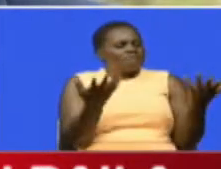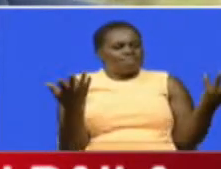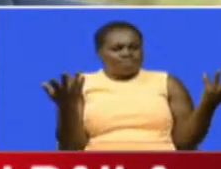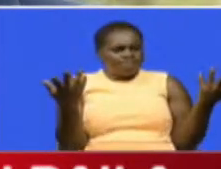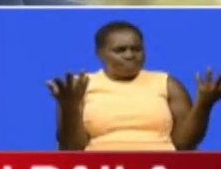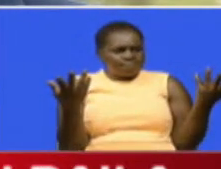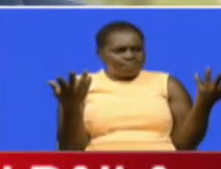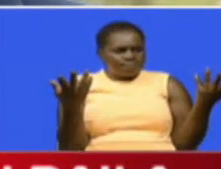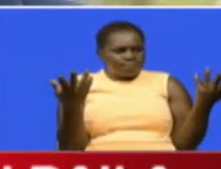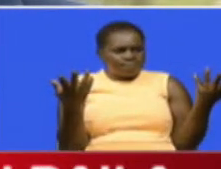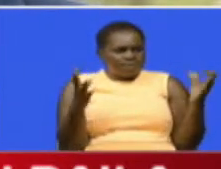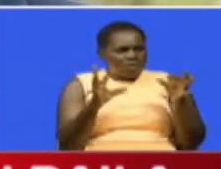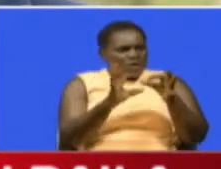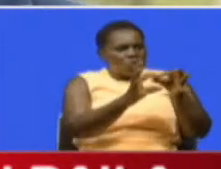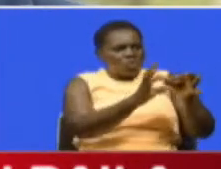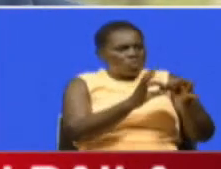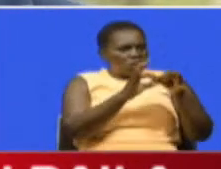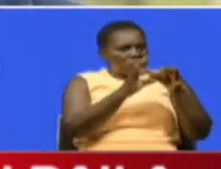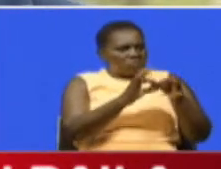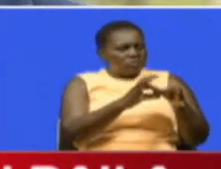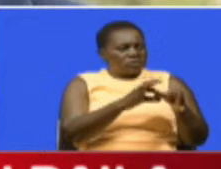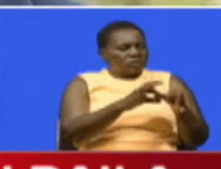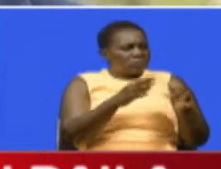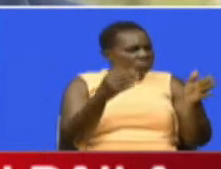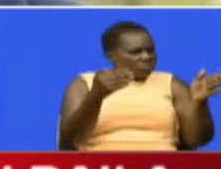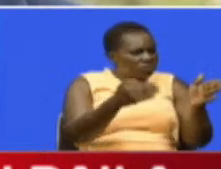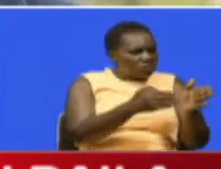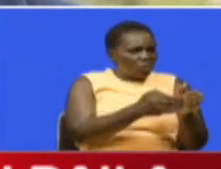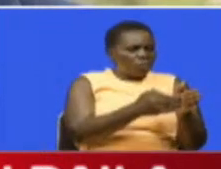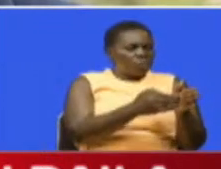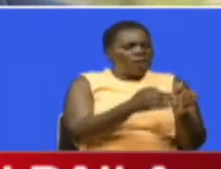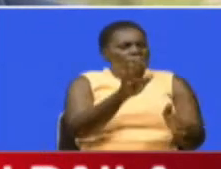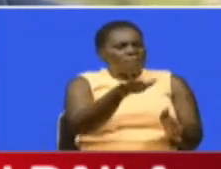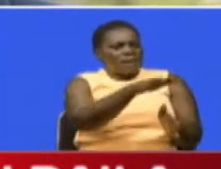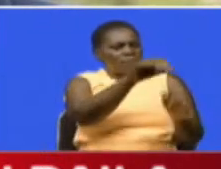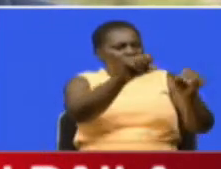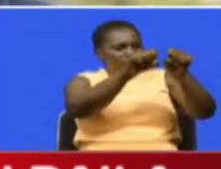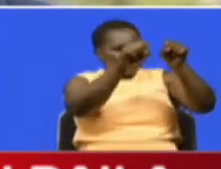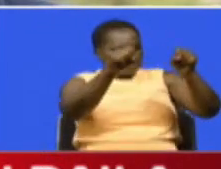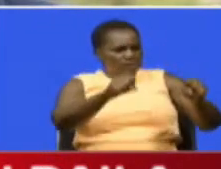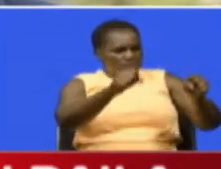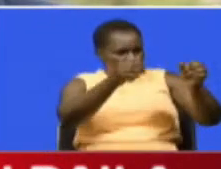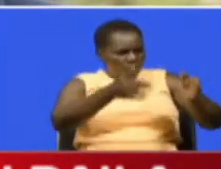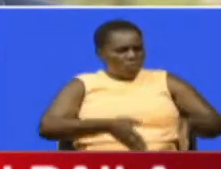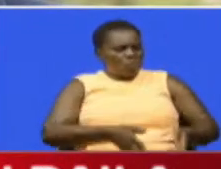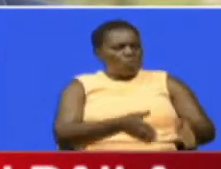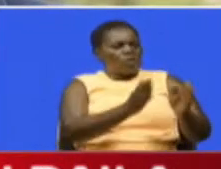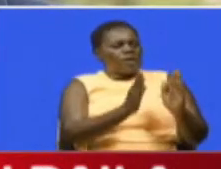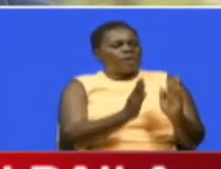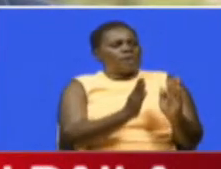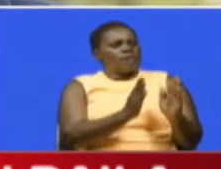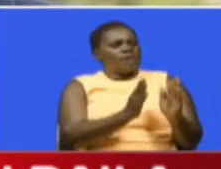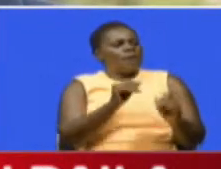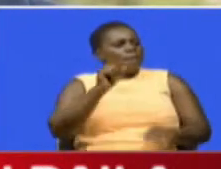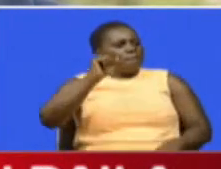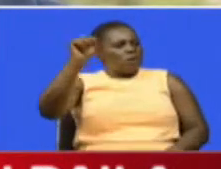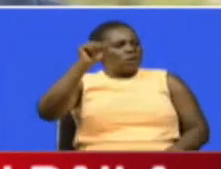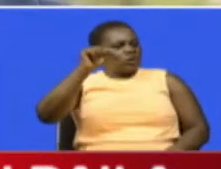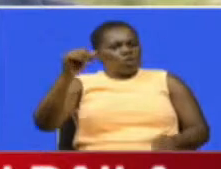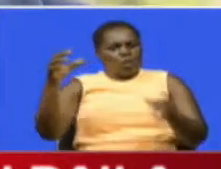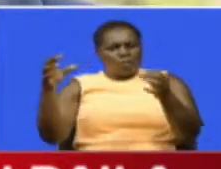then the coalition actually ends. In a parliamentary system, the political